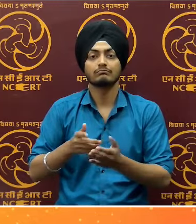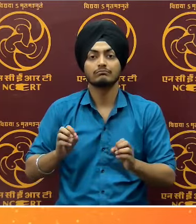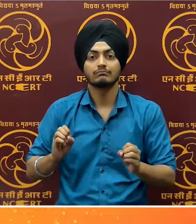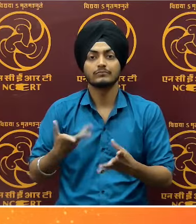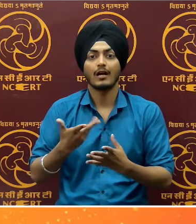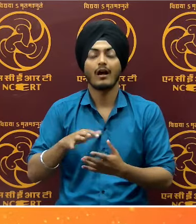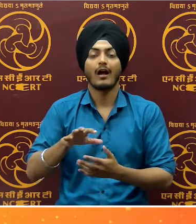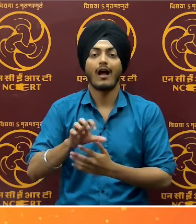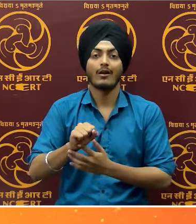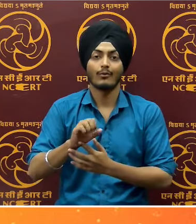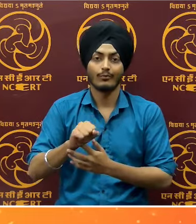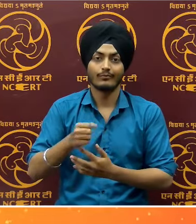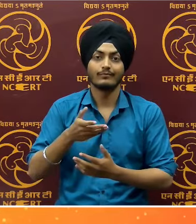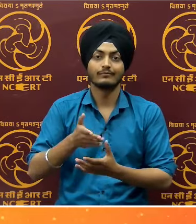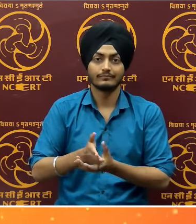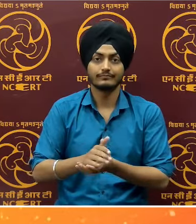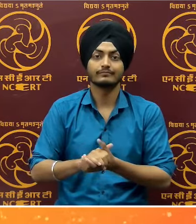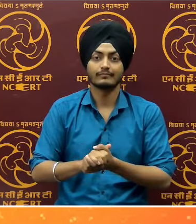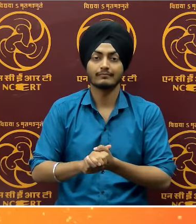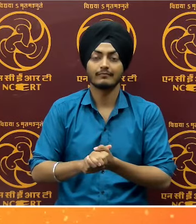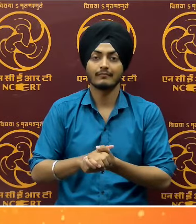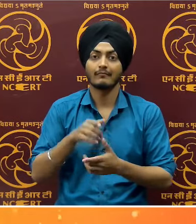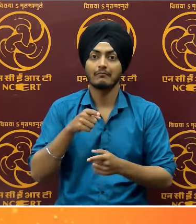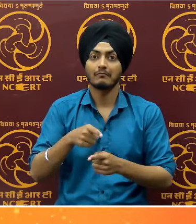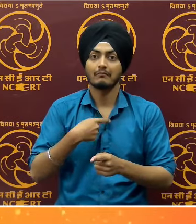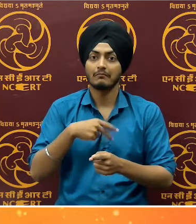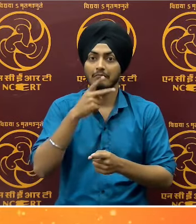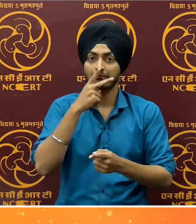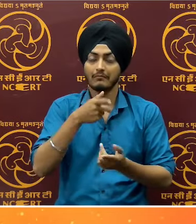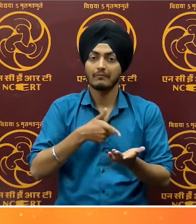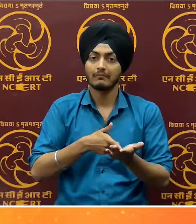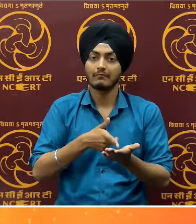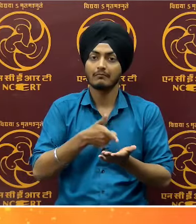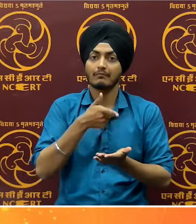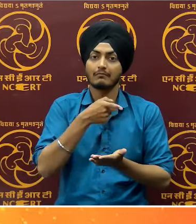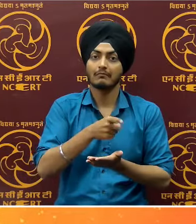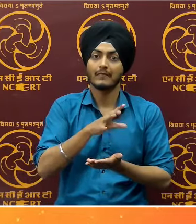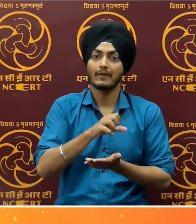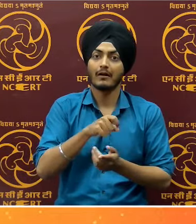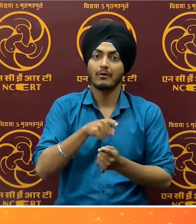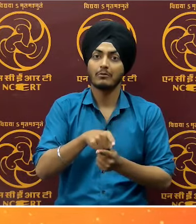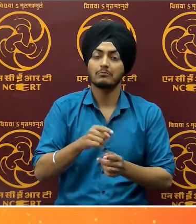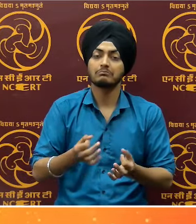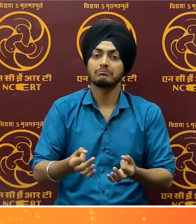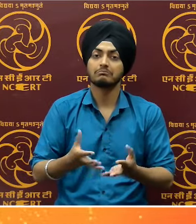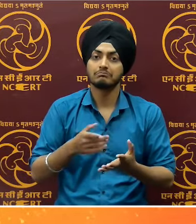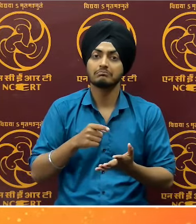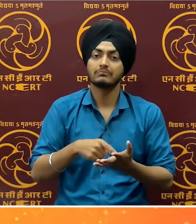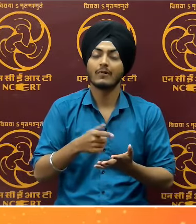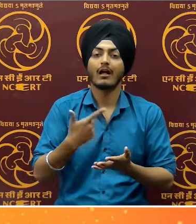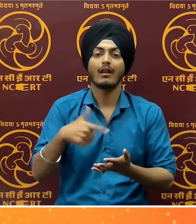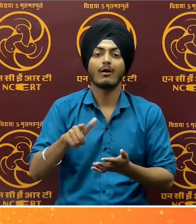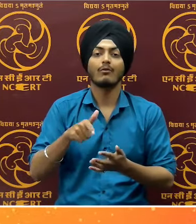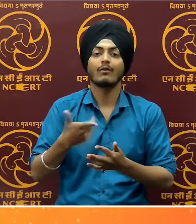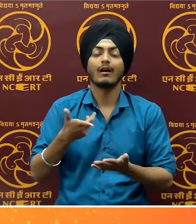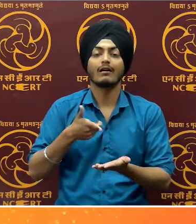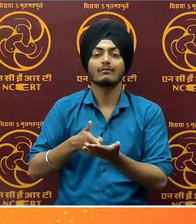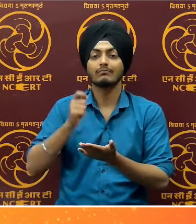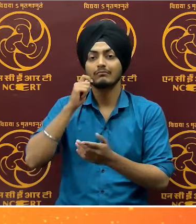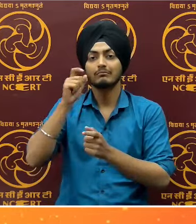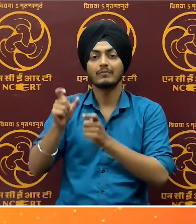potato. This village is very well irrigated. The well irrigated system allows the villagers to